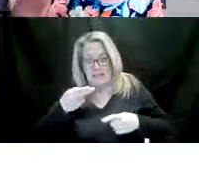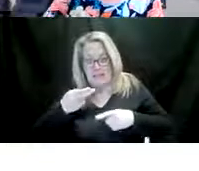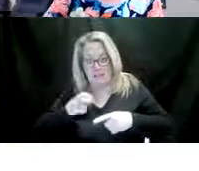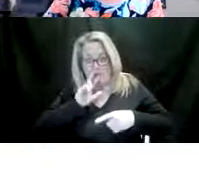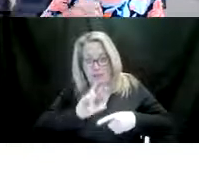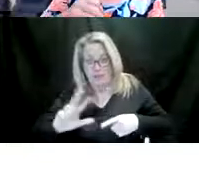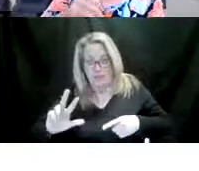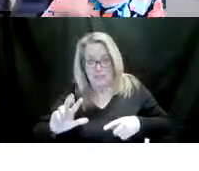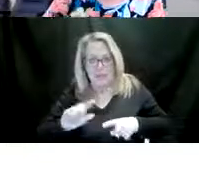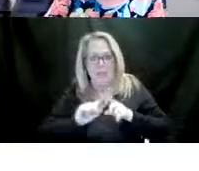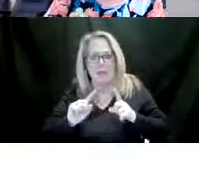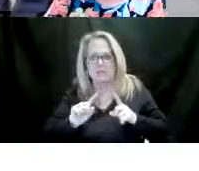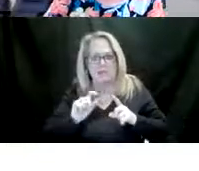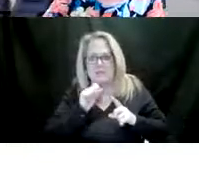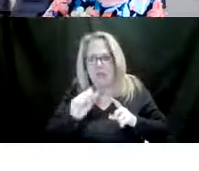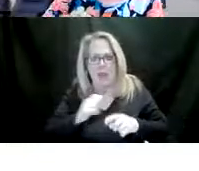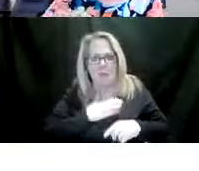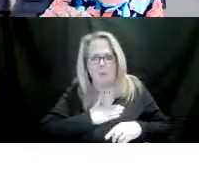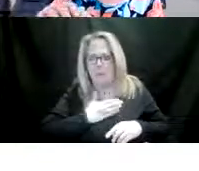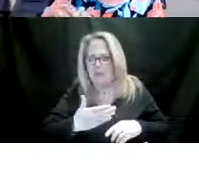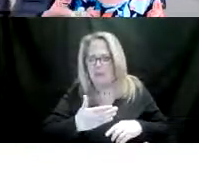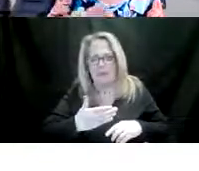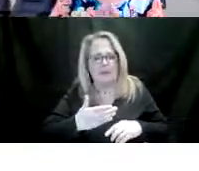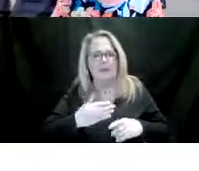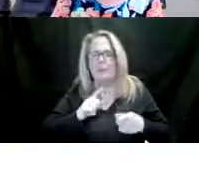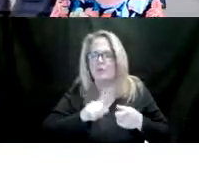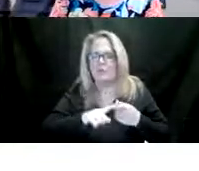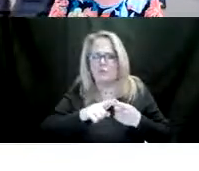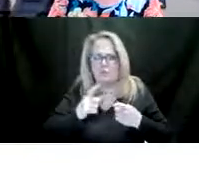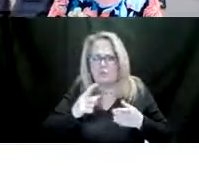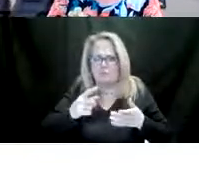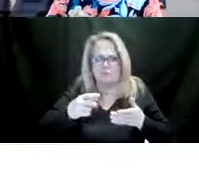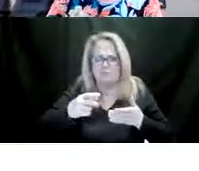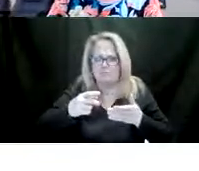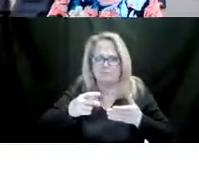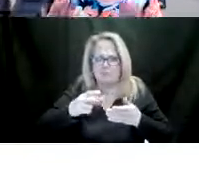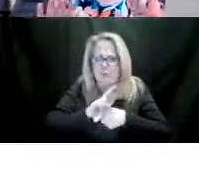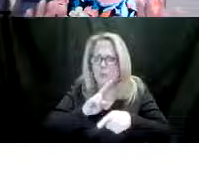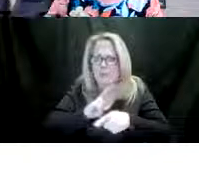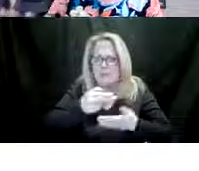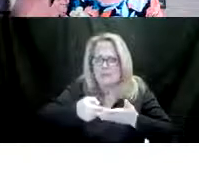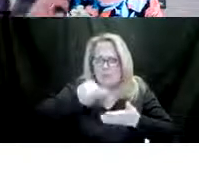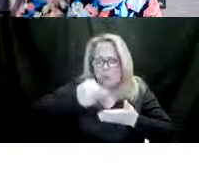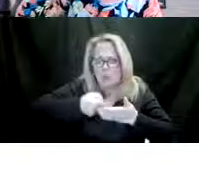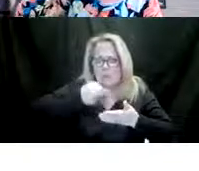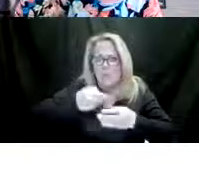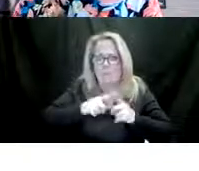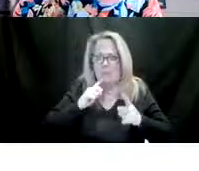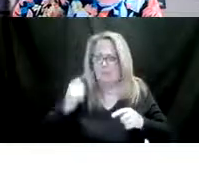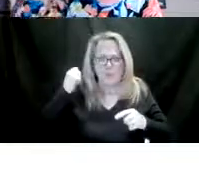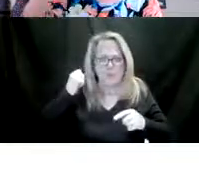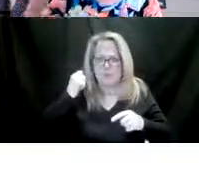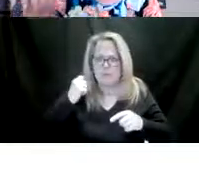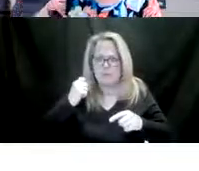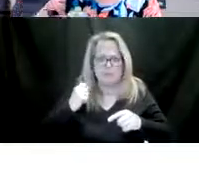yet willing to grasp a spoon, or he didn't really understand about the spoon, but he just really refused to do